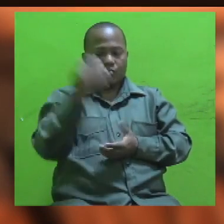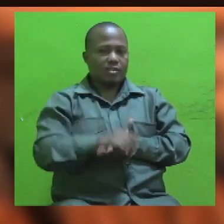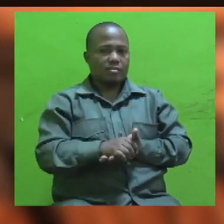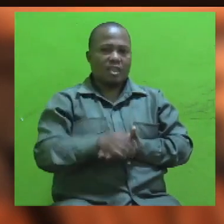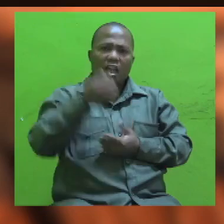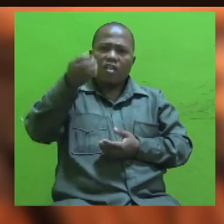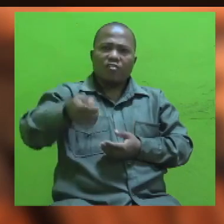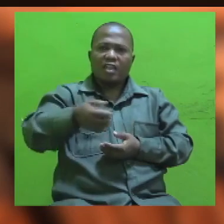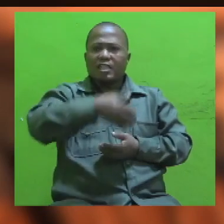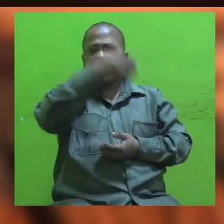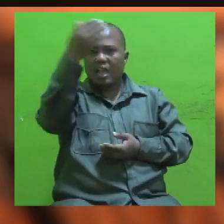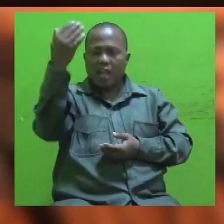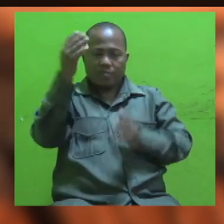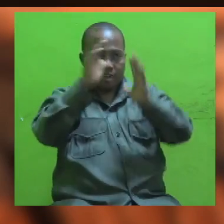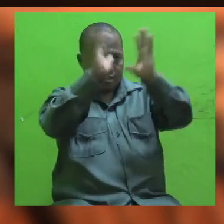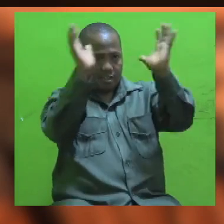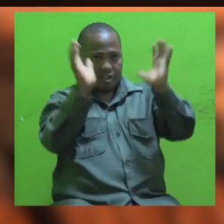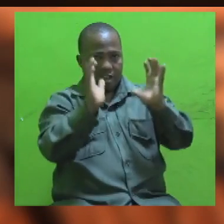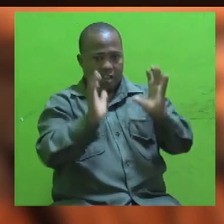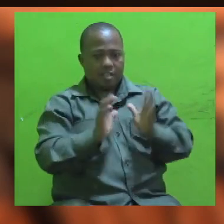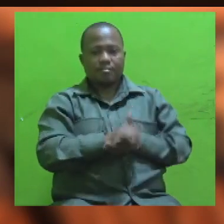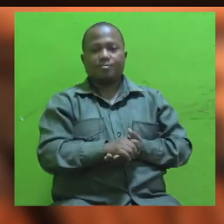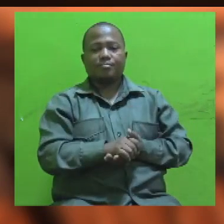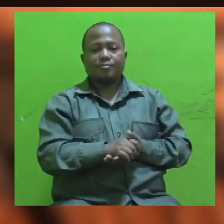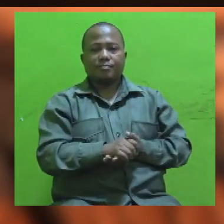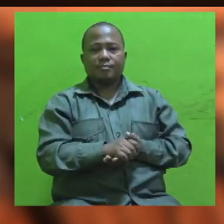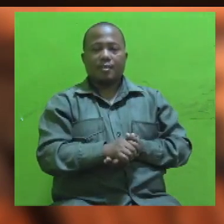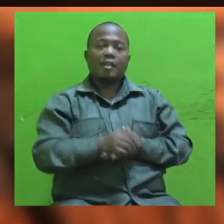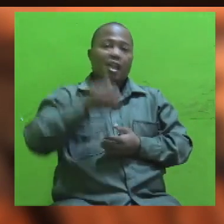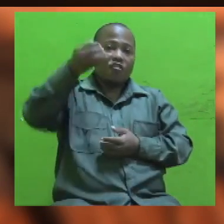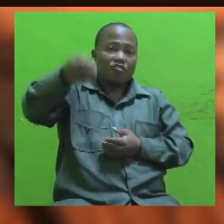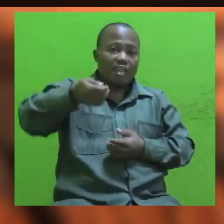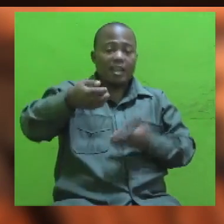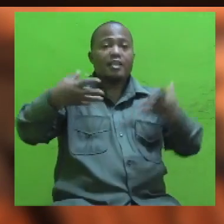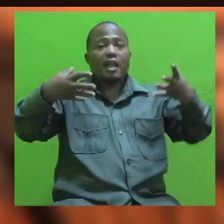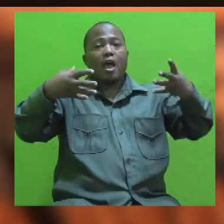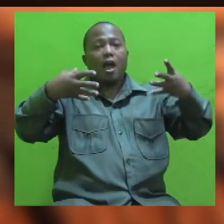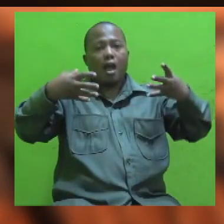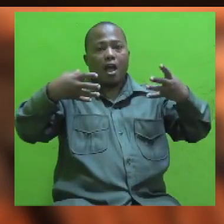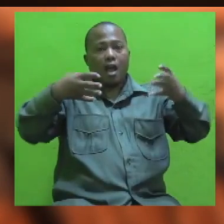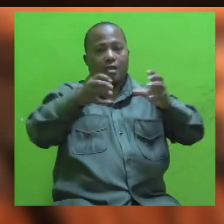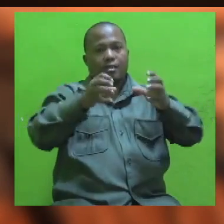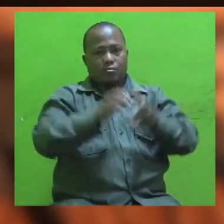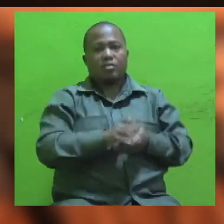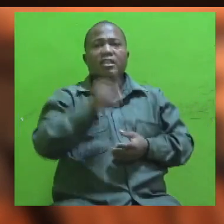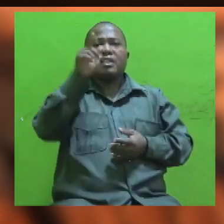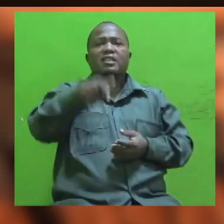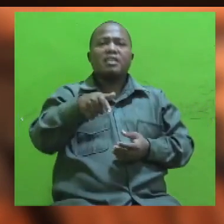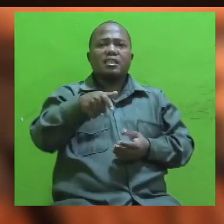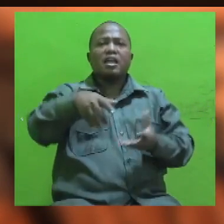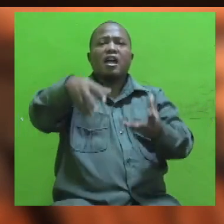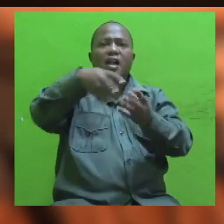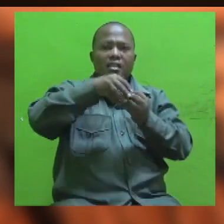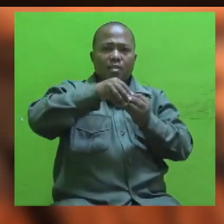village government can be structured as follows. The village assembly. Village assembly is composed of